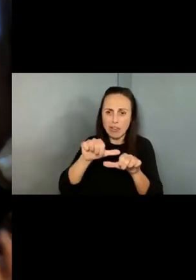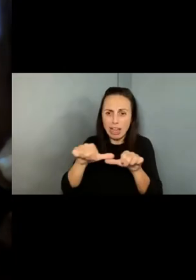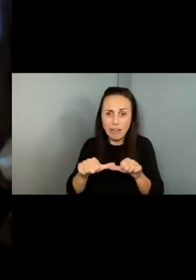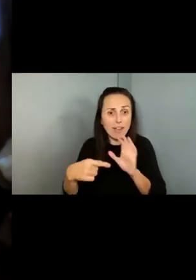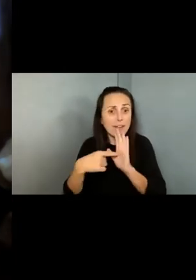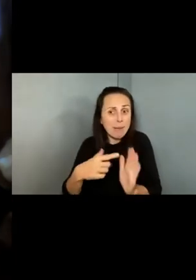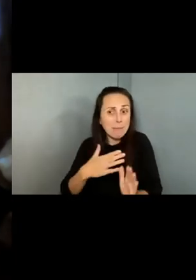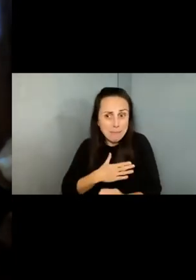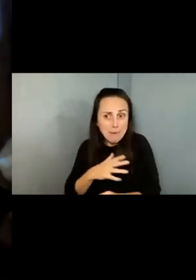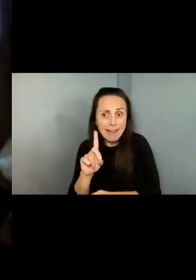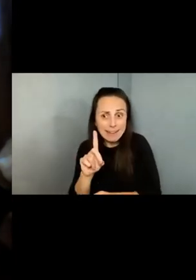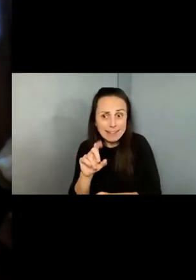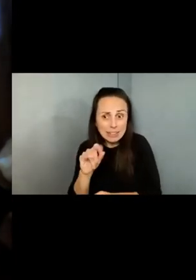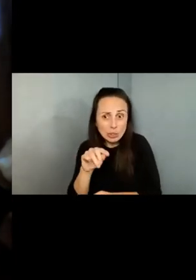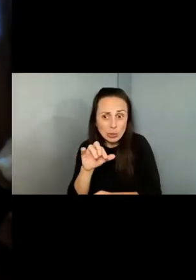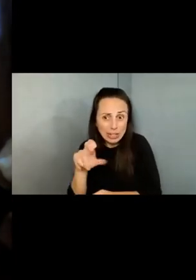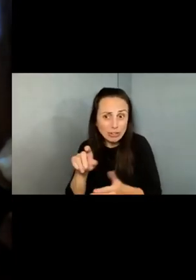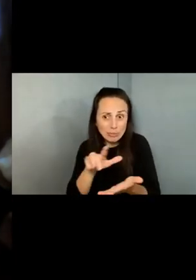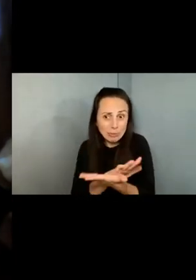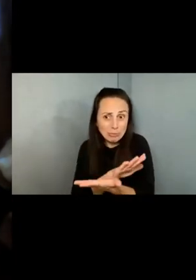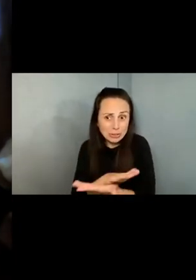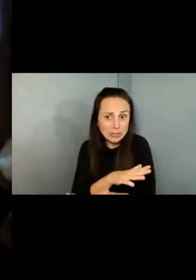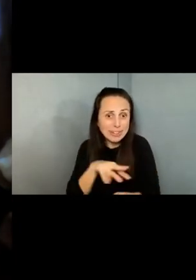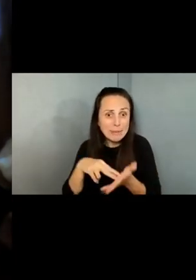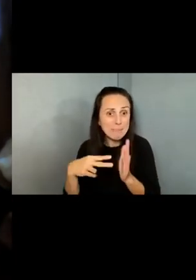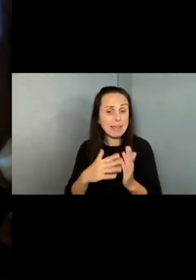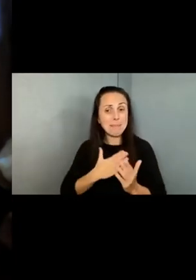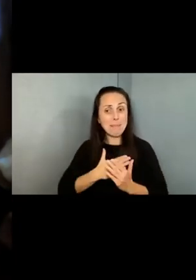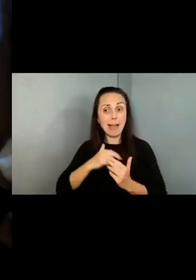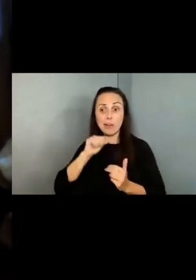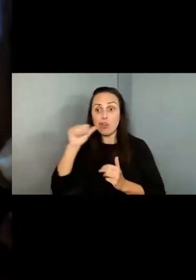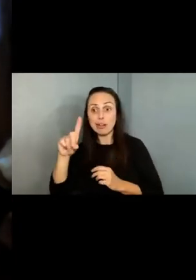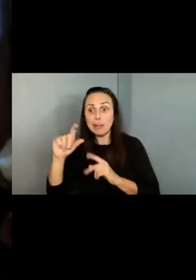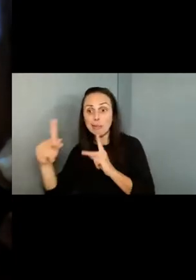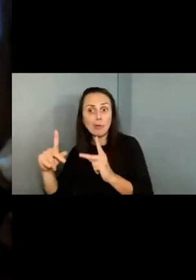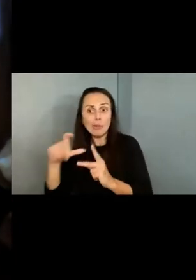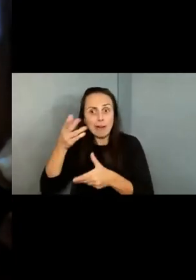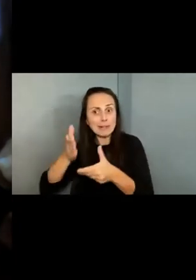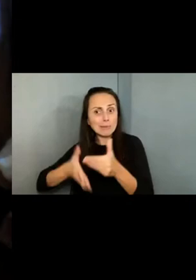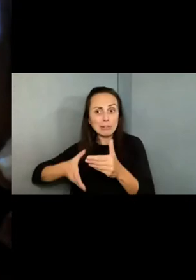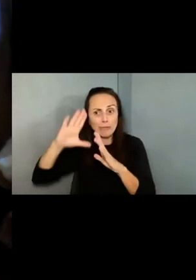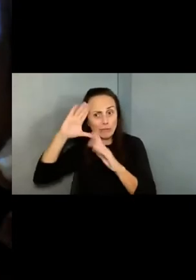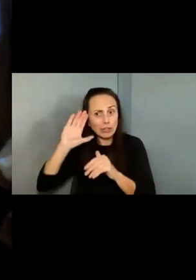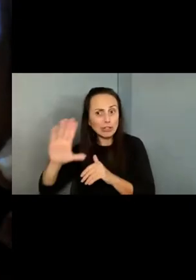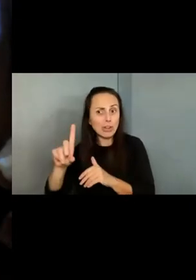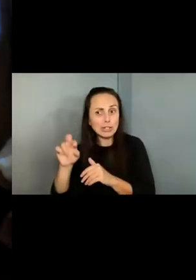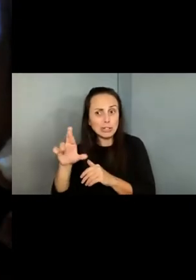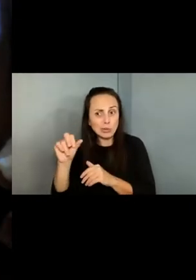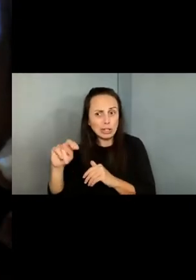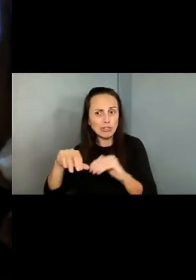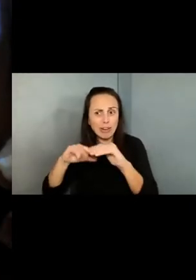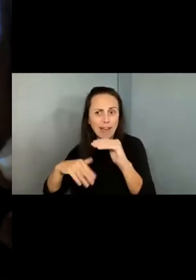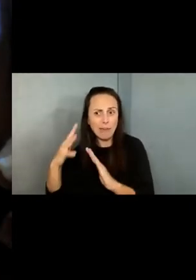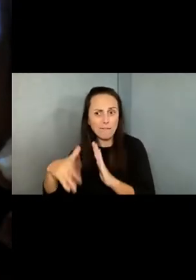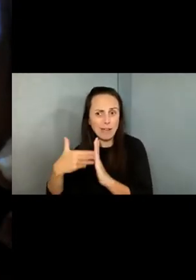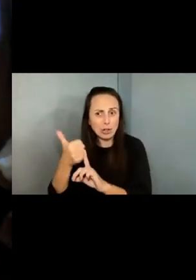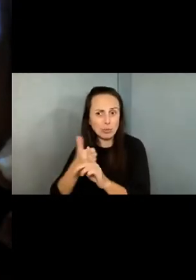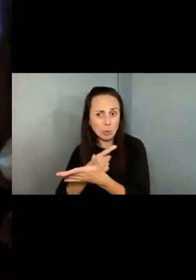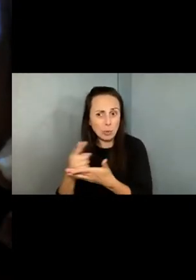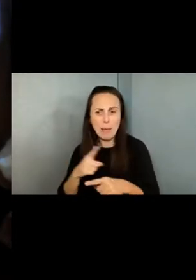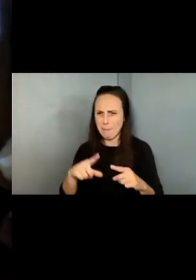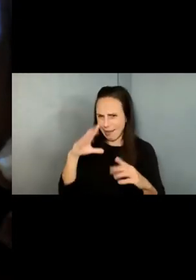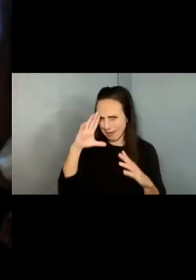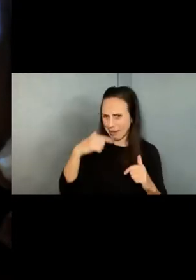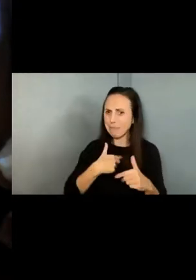my dissertation. So my non-disabled peers aren't expected to finish their dissertations in under 5 hours per week, but somehow I